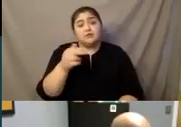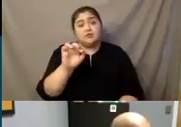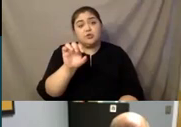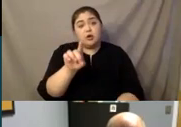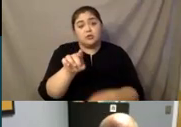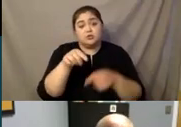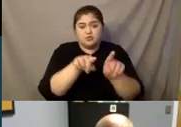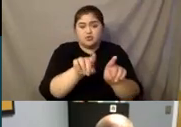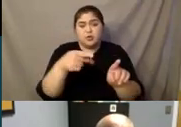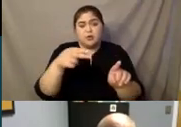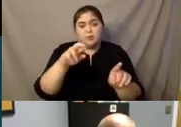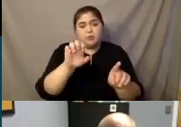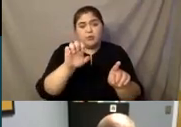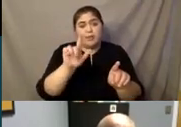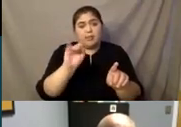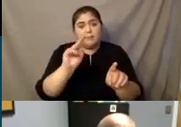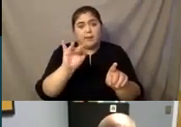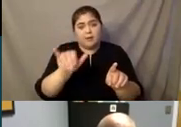go through a grand jury too?